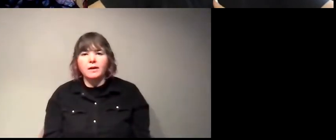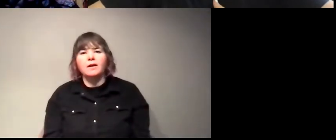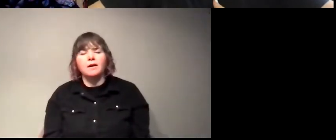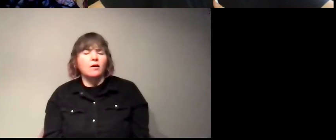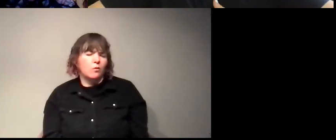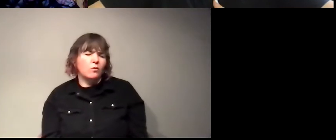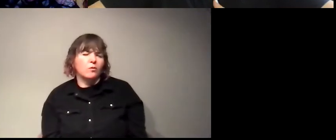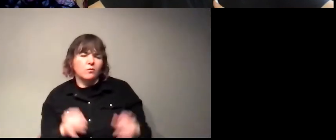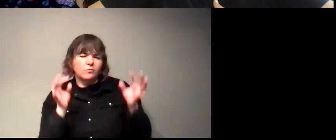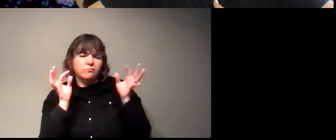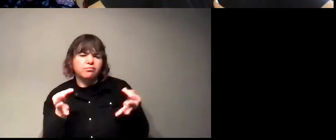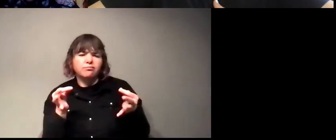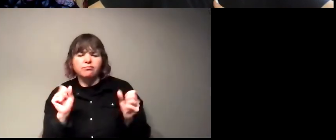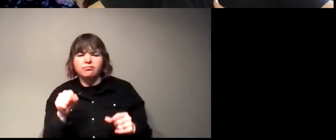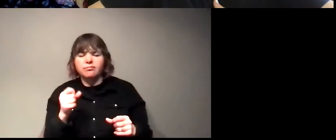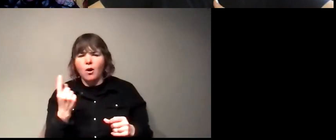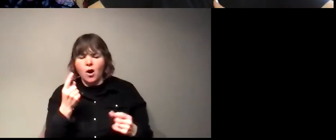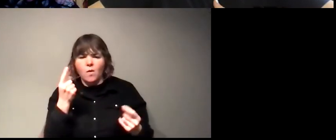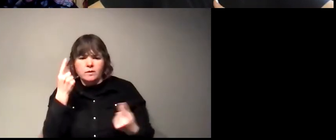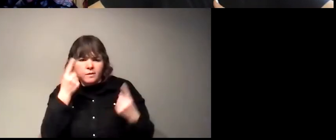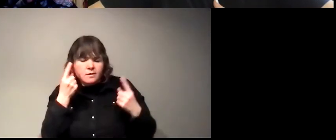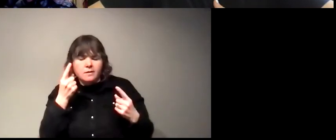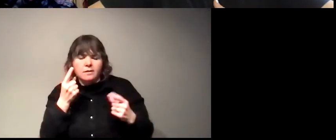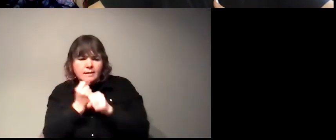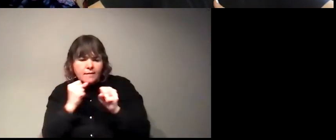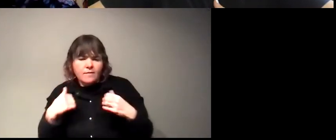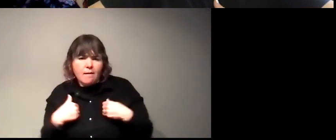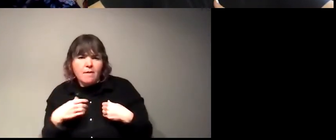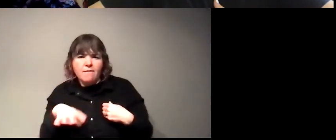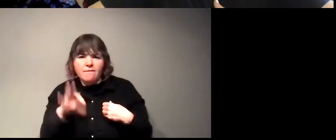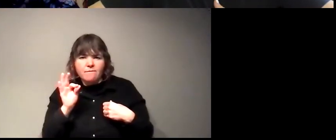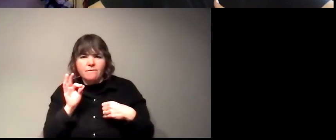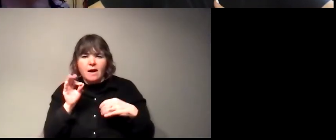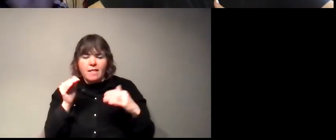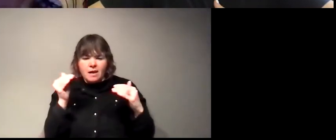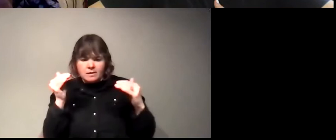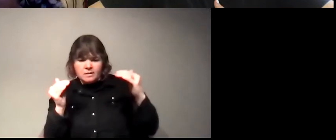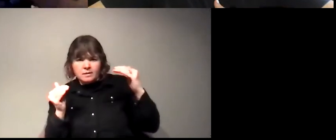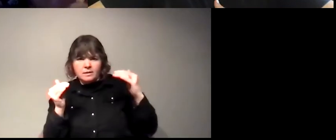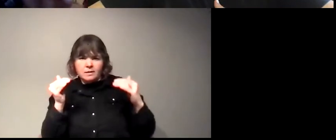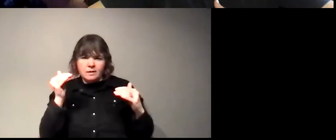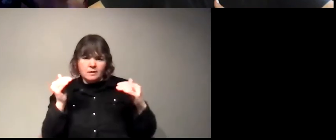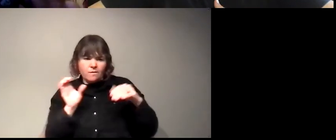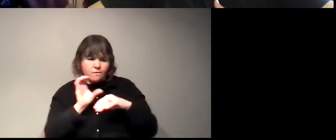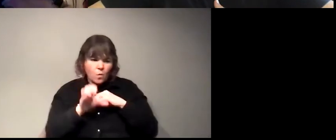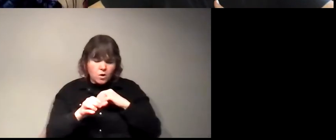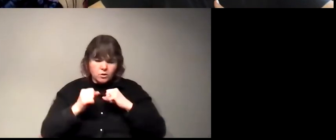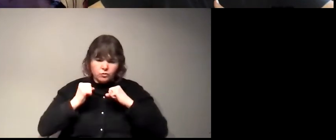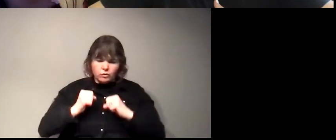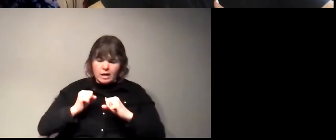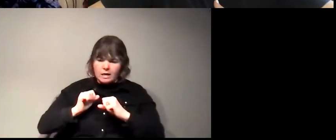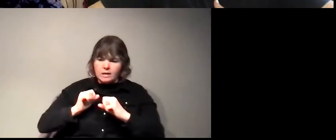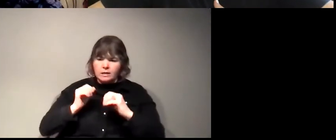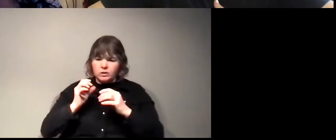Yeah, absolutely. We're always thinking about that. You have to find that perfect amount of like force or strength that you have to use in order